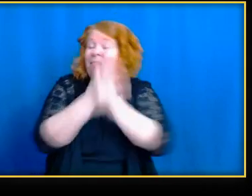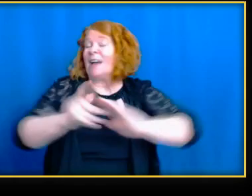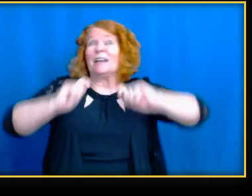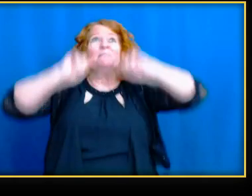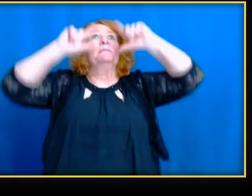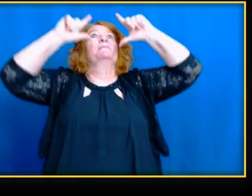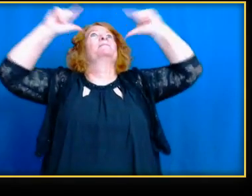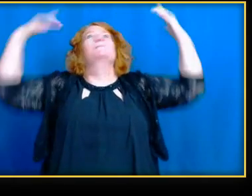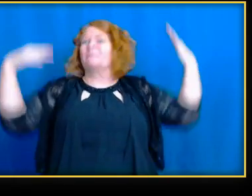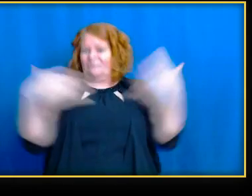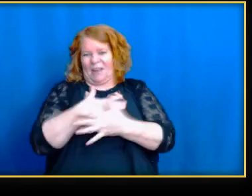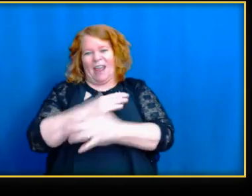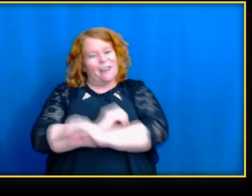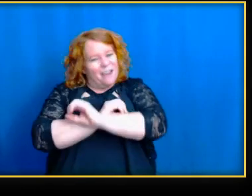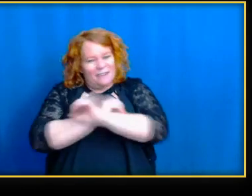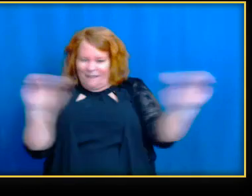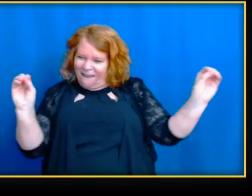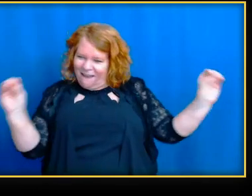afraid to be.